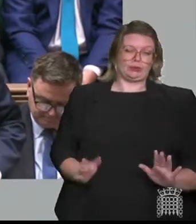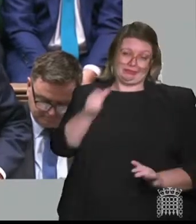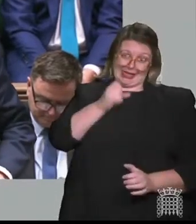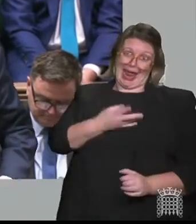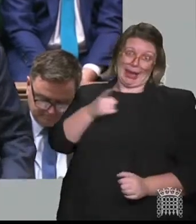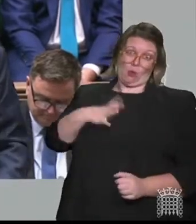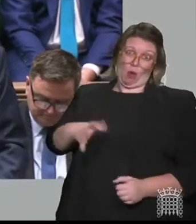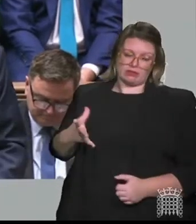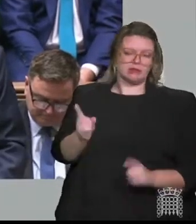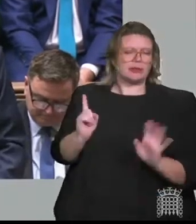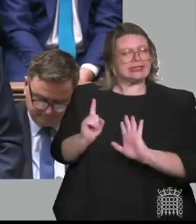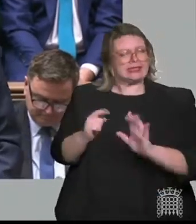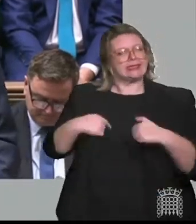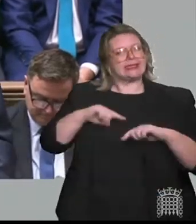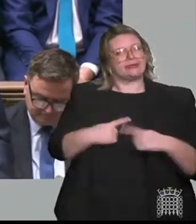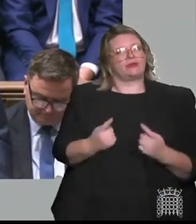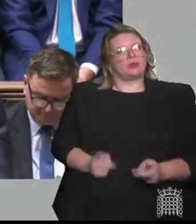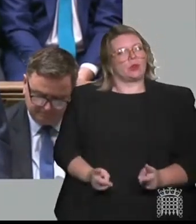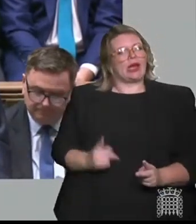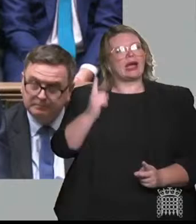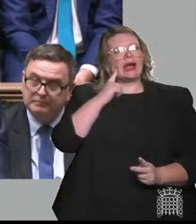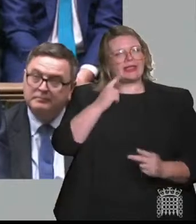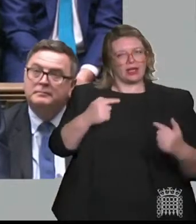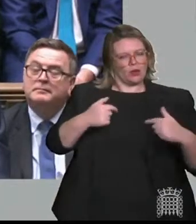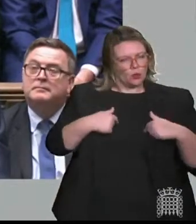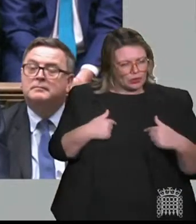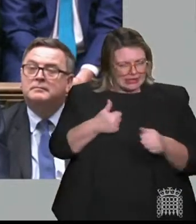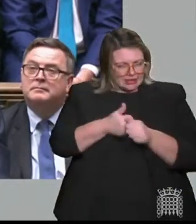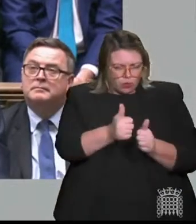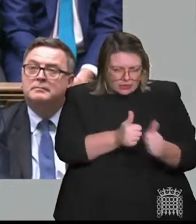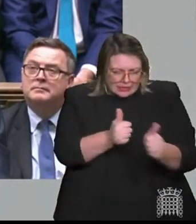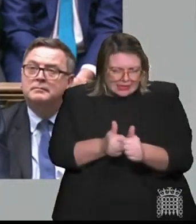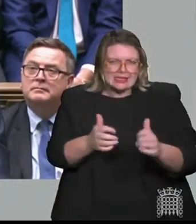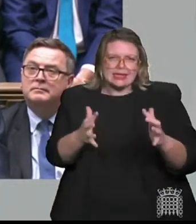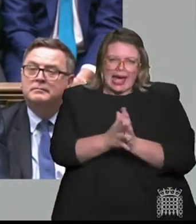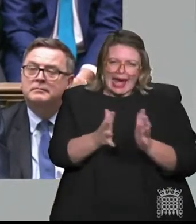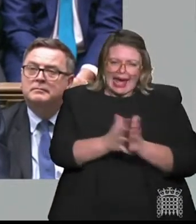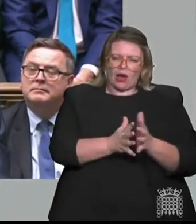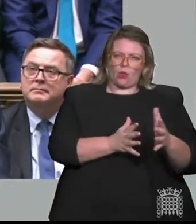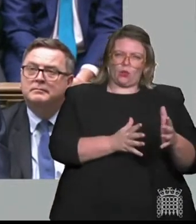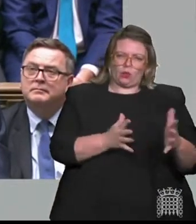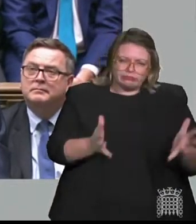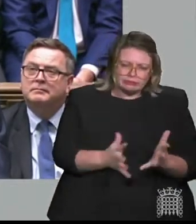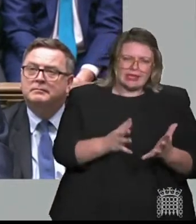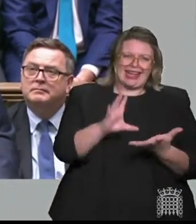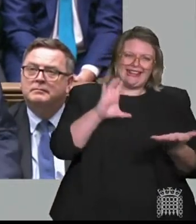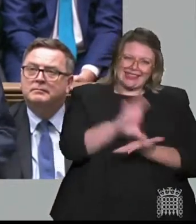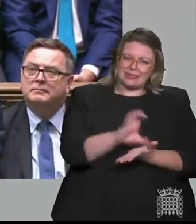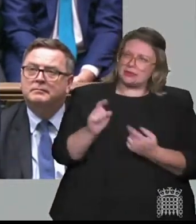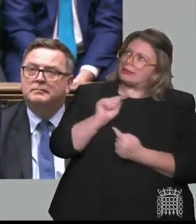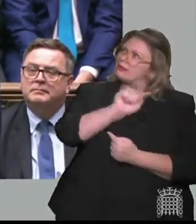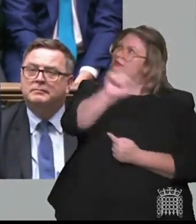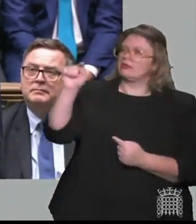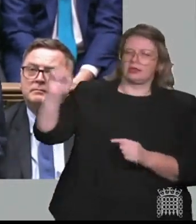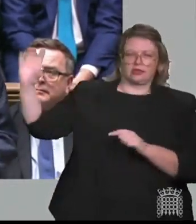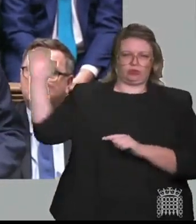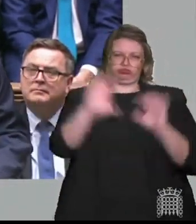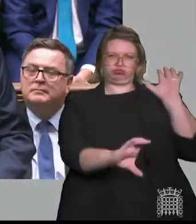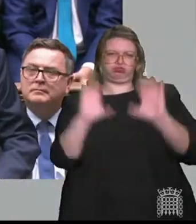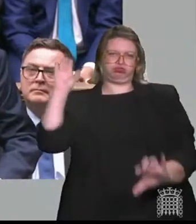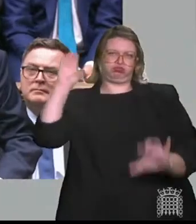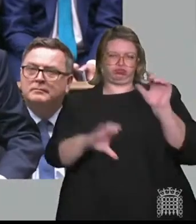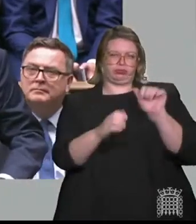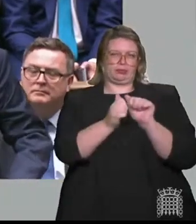Instead, they unlock investment with supply-side reforms that back British business in the